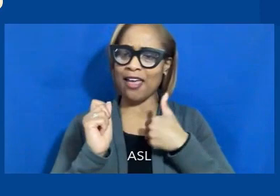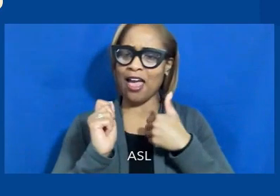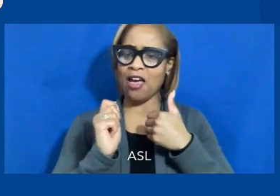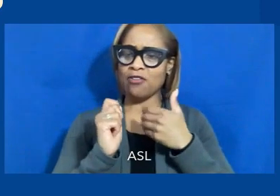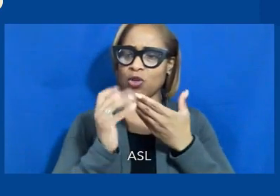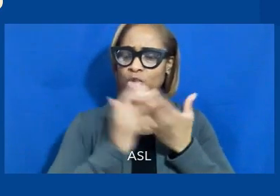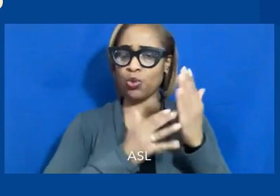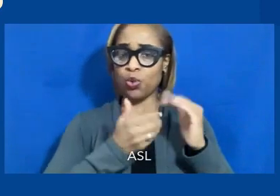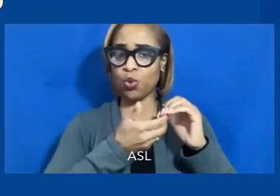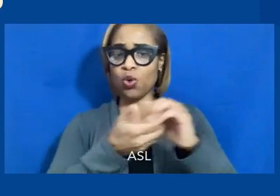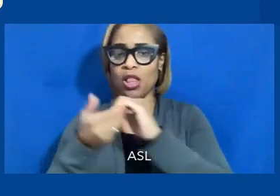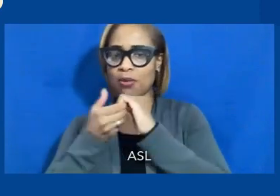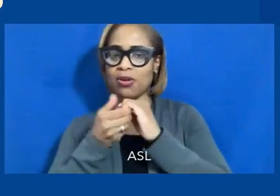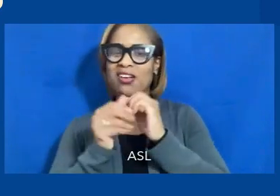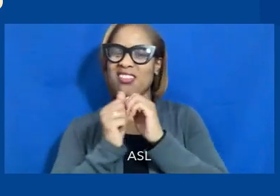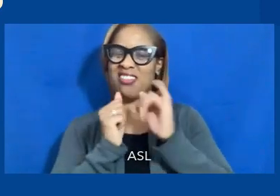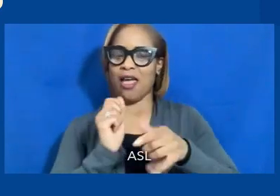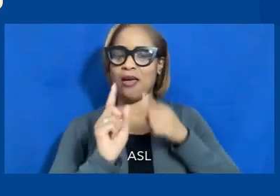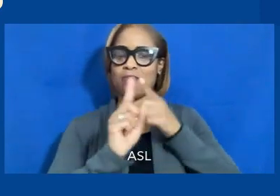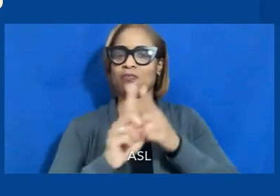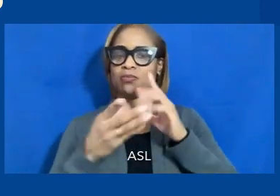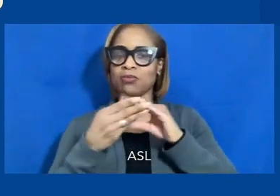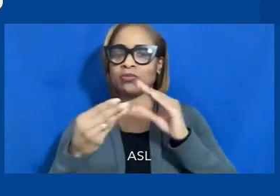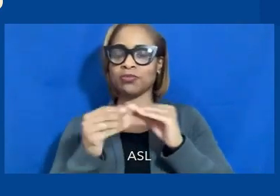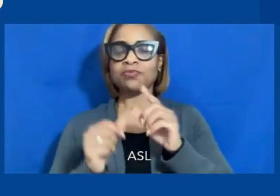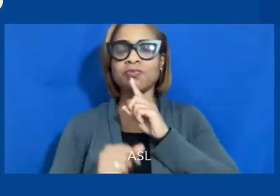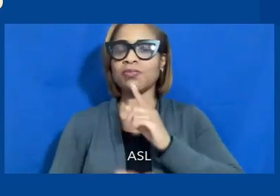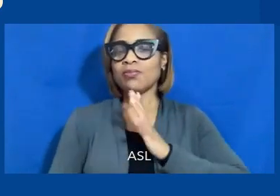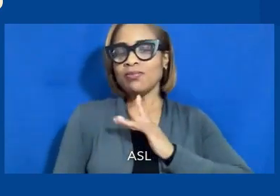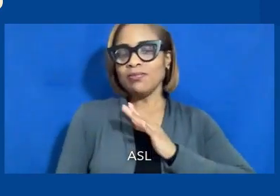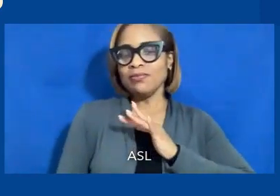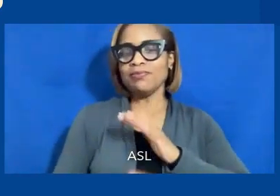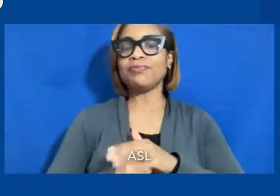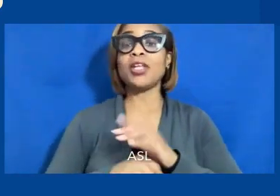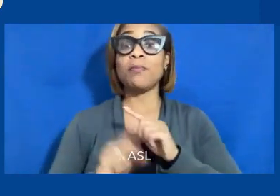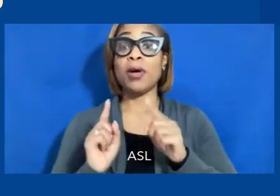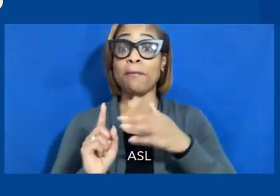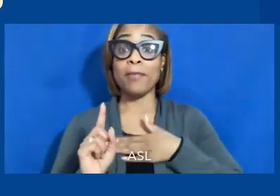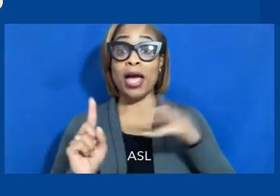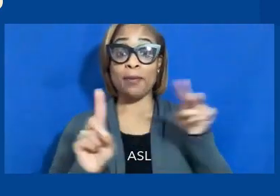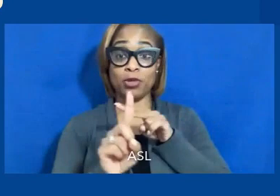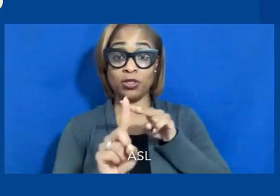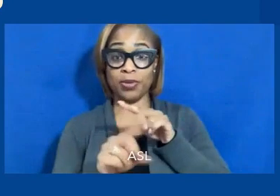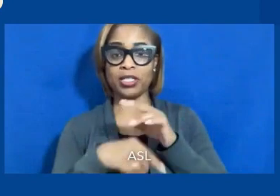what that story is about. It was really cool. But from my perspective,